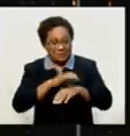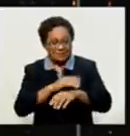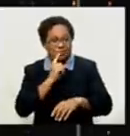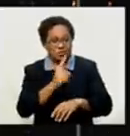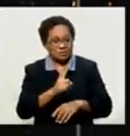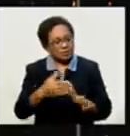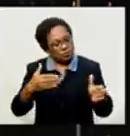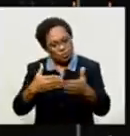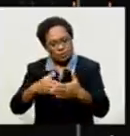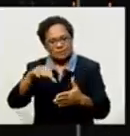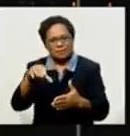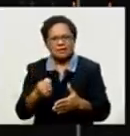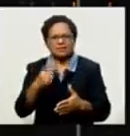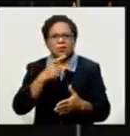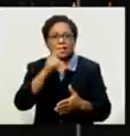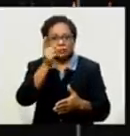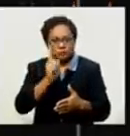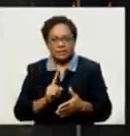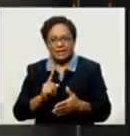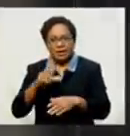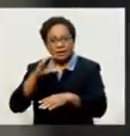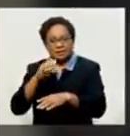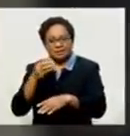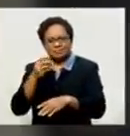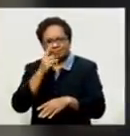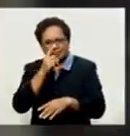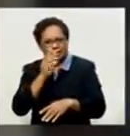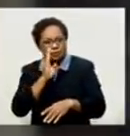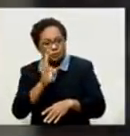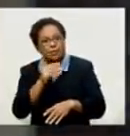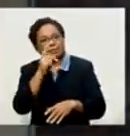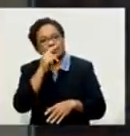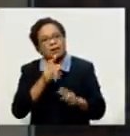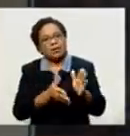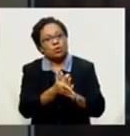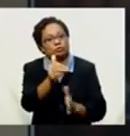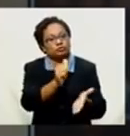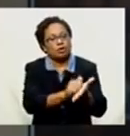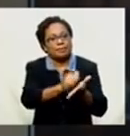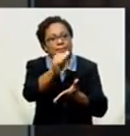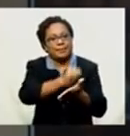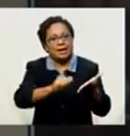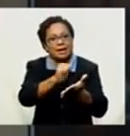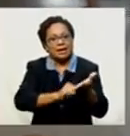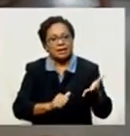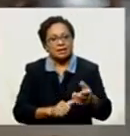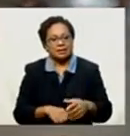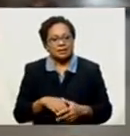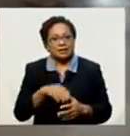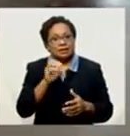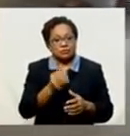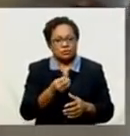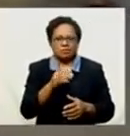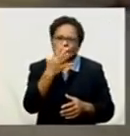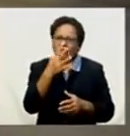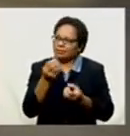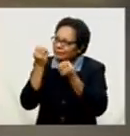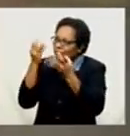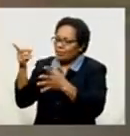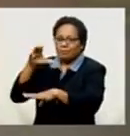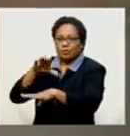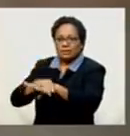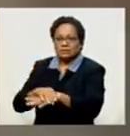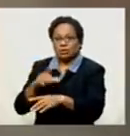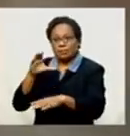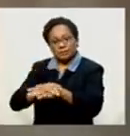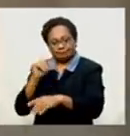it was seen receiving customers this morning. Police officers were sent to the store to inform management that they must close immediately.